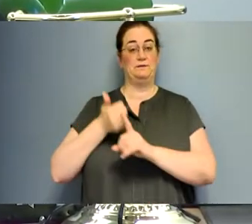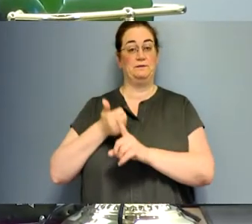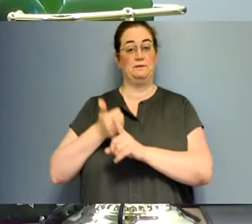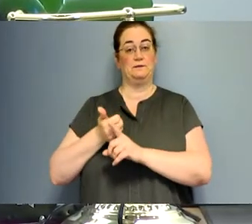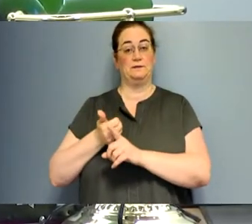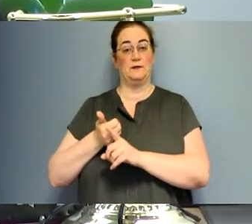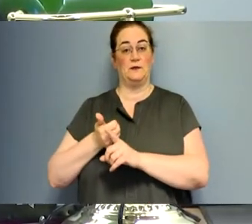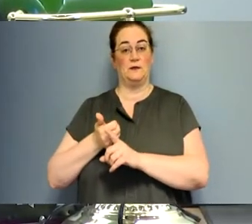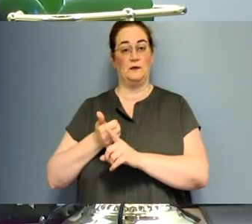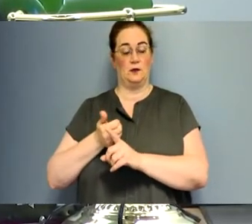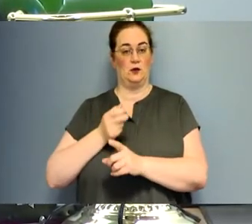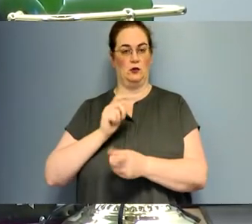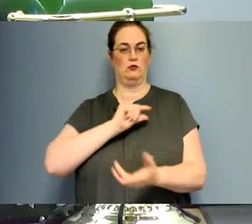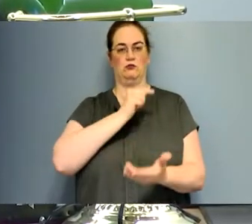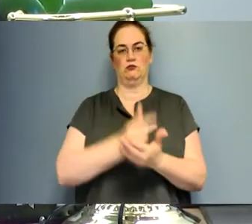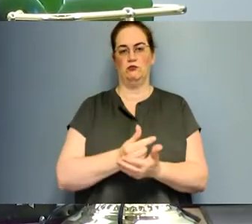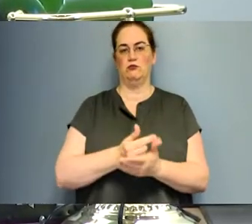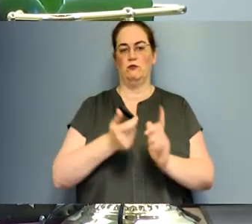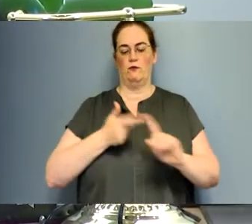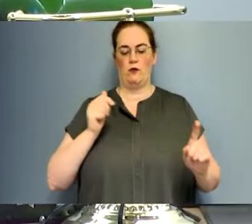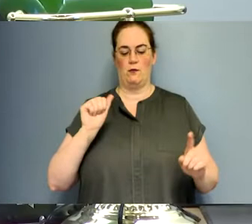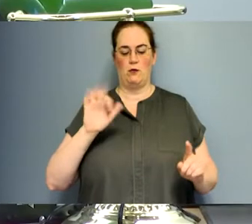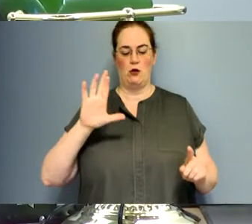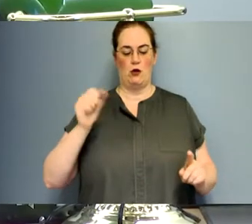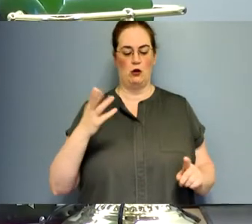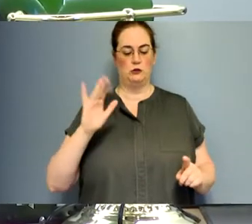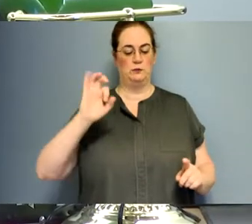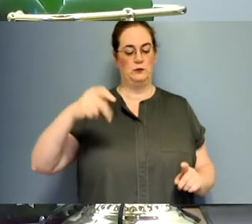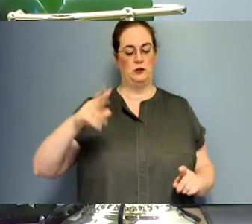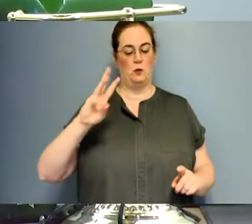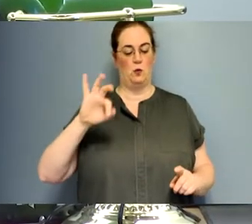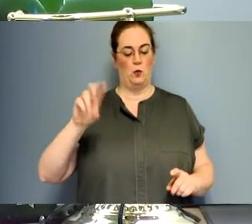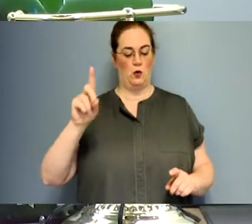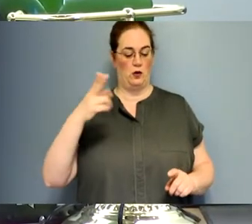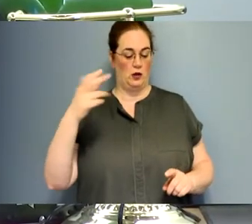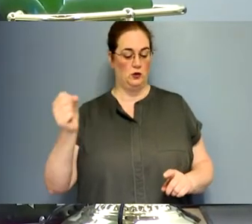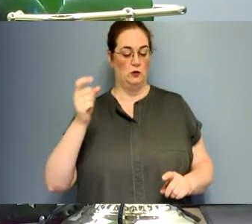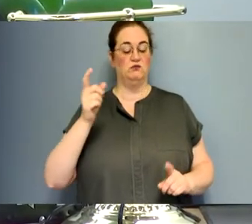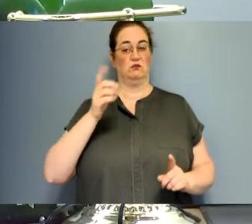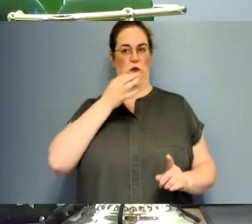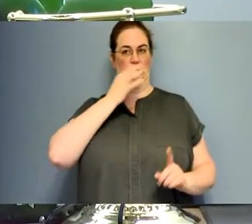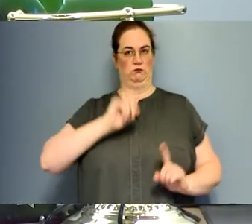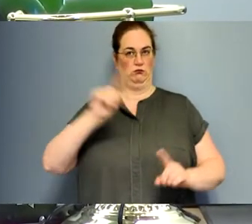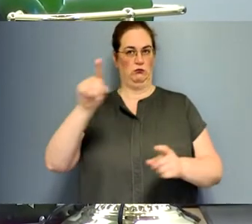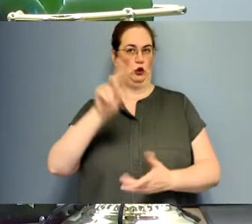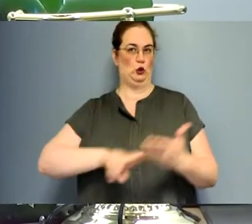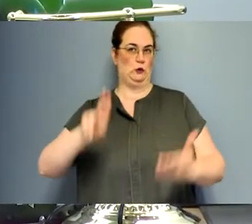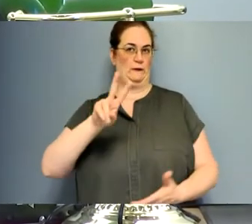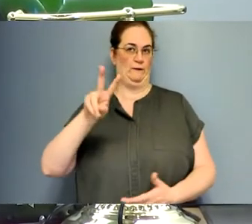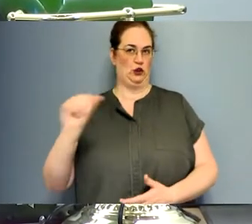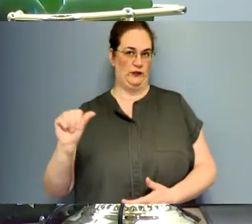a graduate of Archbishop Wood High School. He is going to be on his way to University of Virginia.